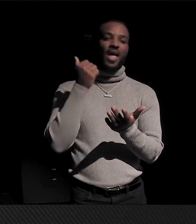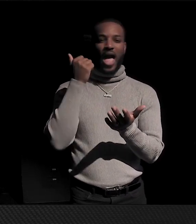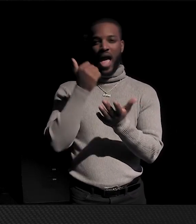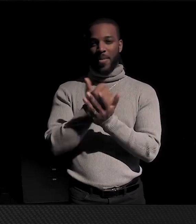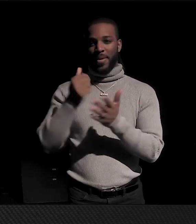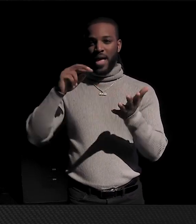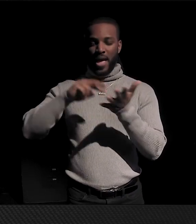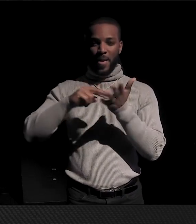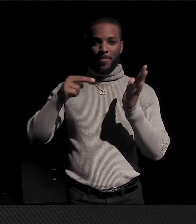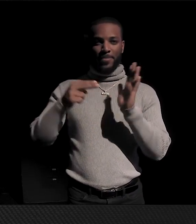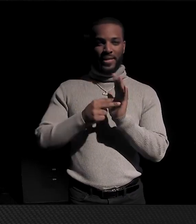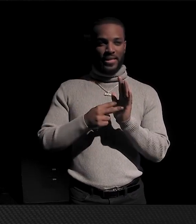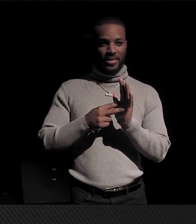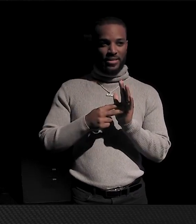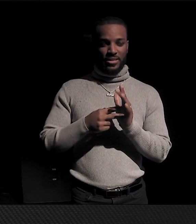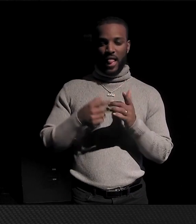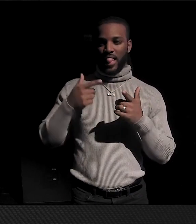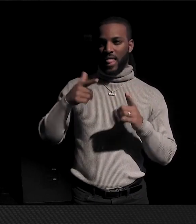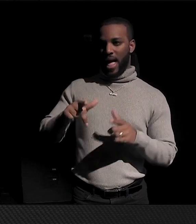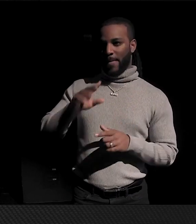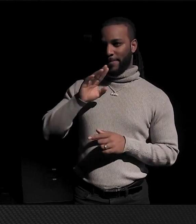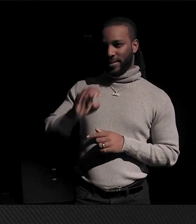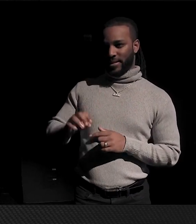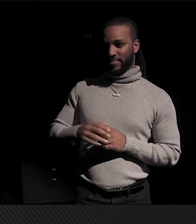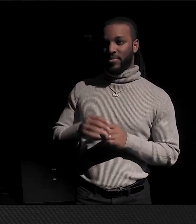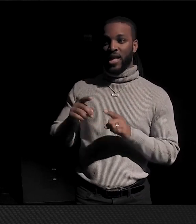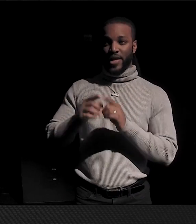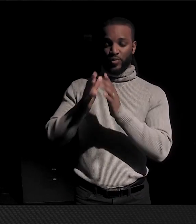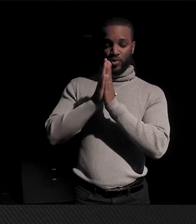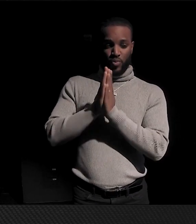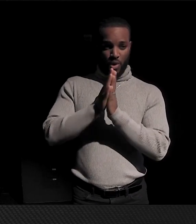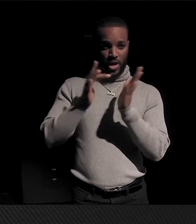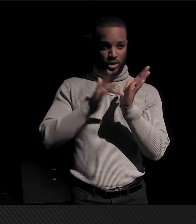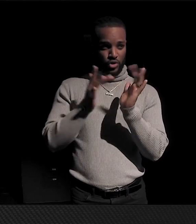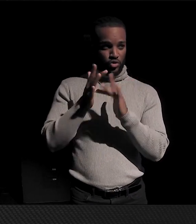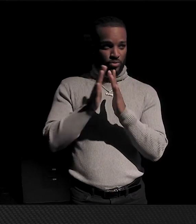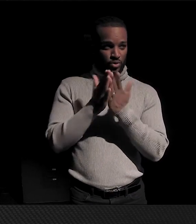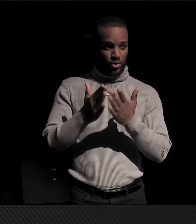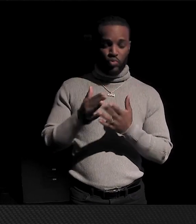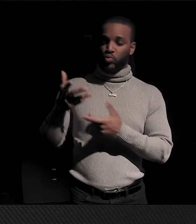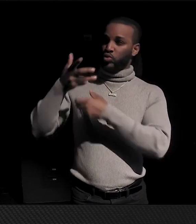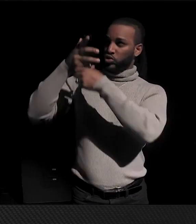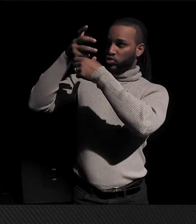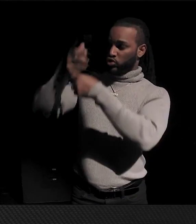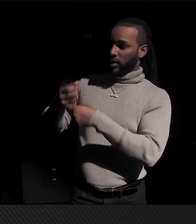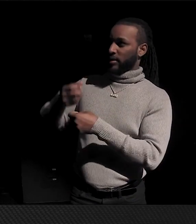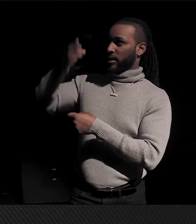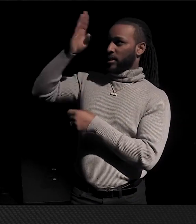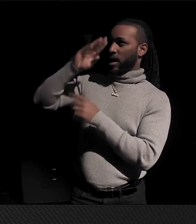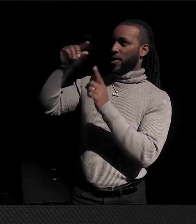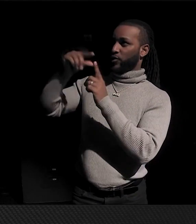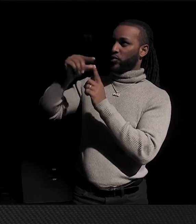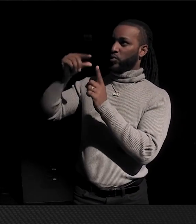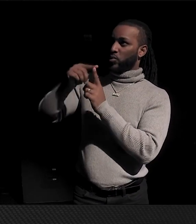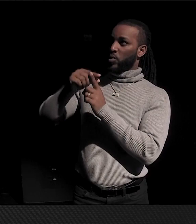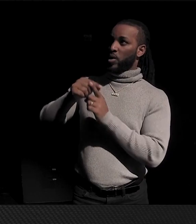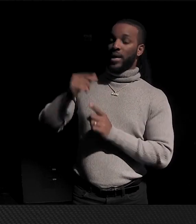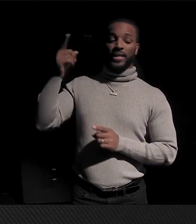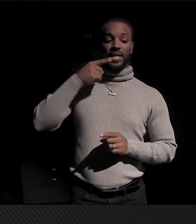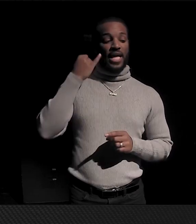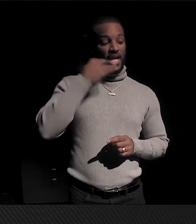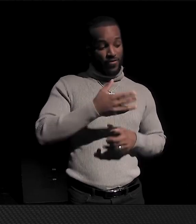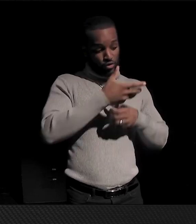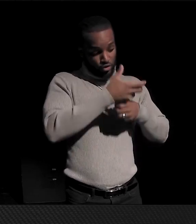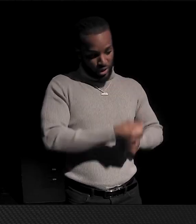means let it be. As we pray that scripture, we're trusting God in his word. They say, if you trust me, I'll bless you